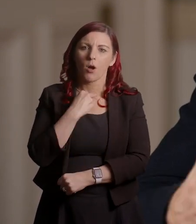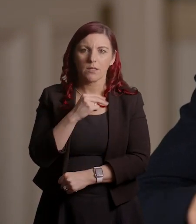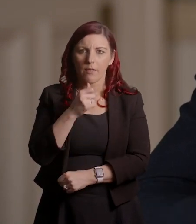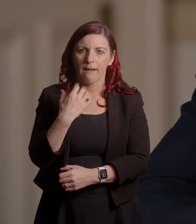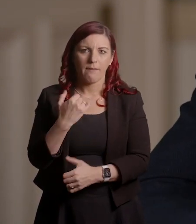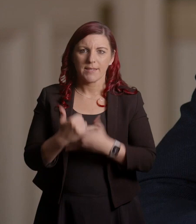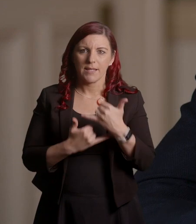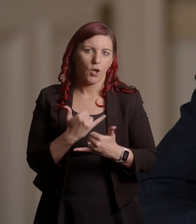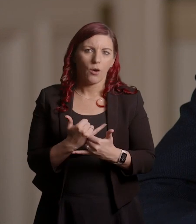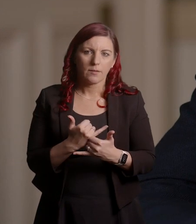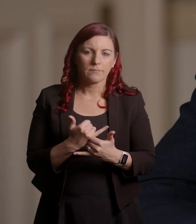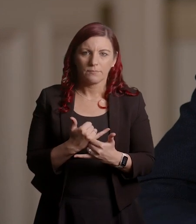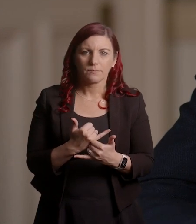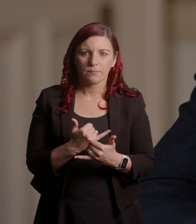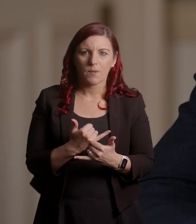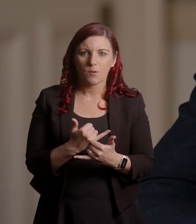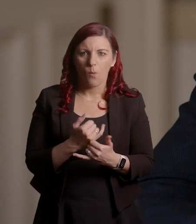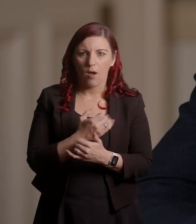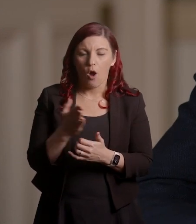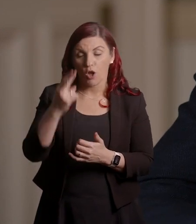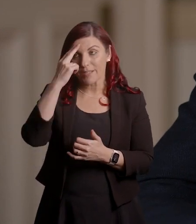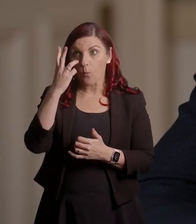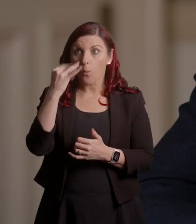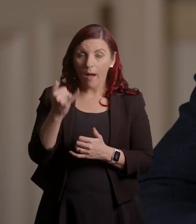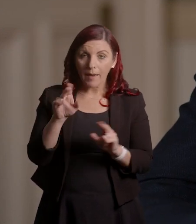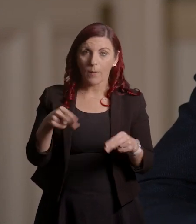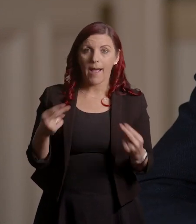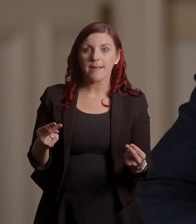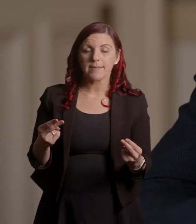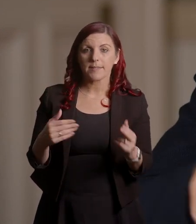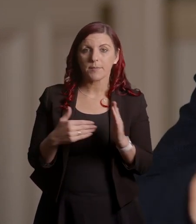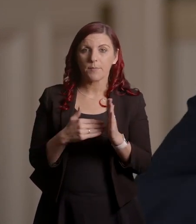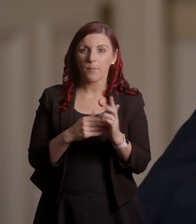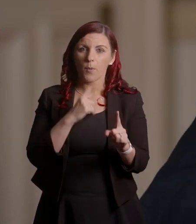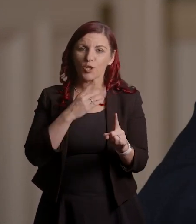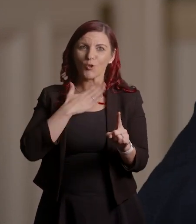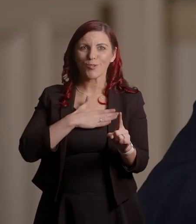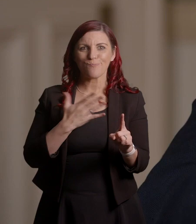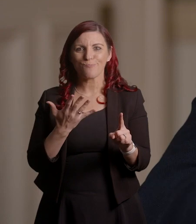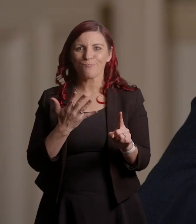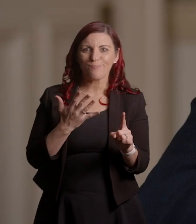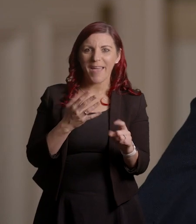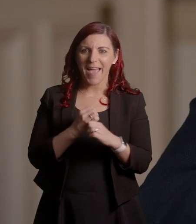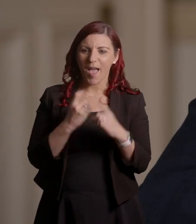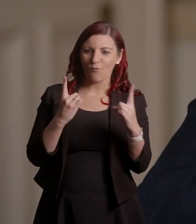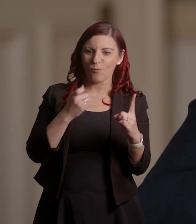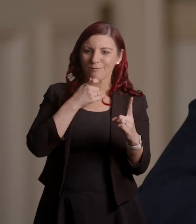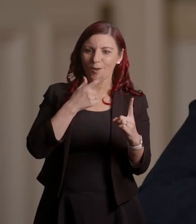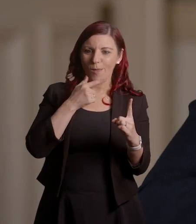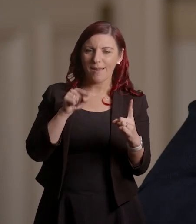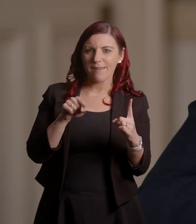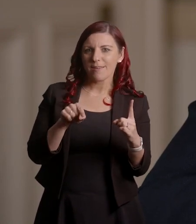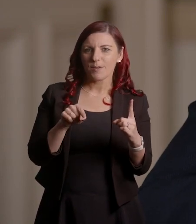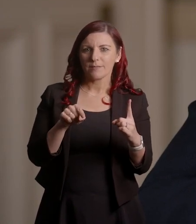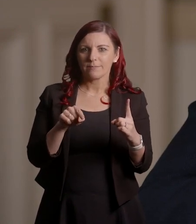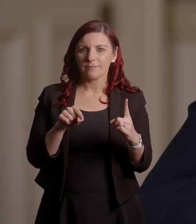have that this year, you know, and we all understand why, of course, but it's just everyone in